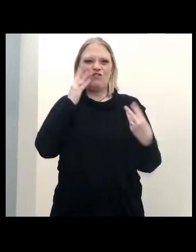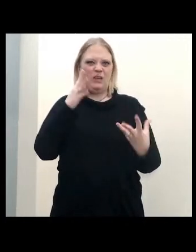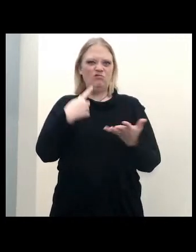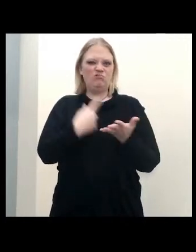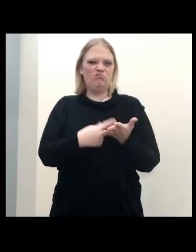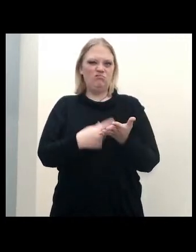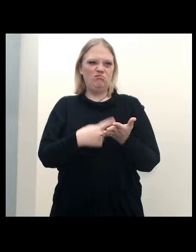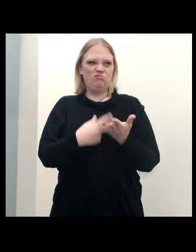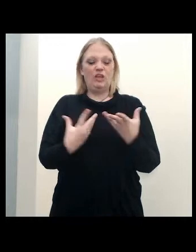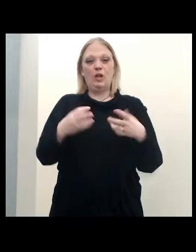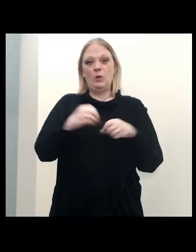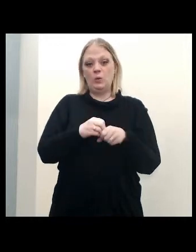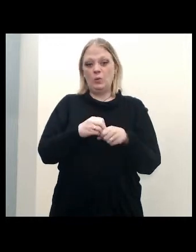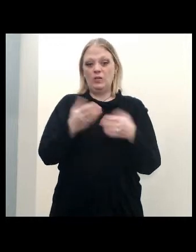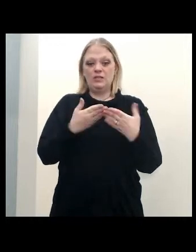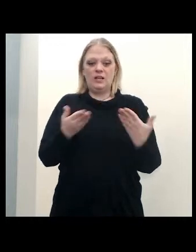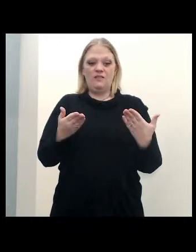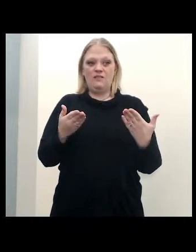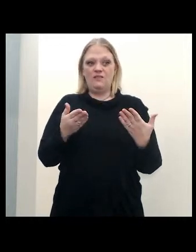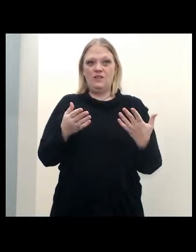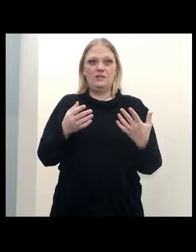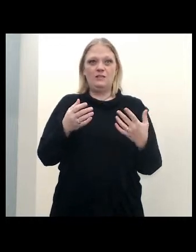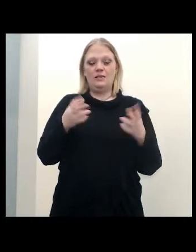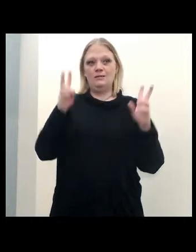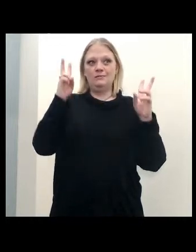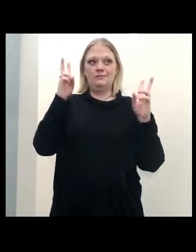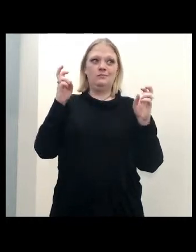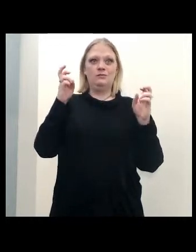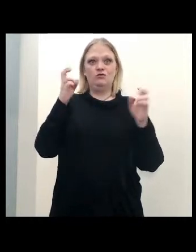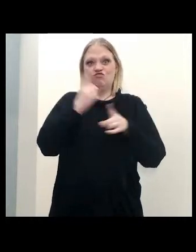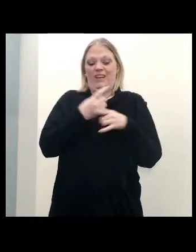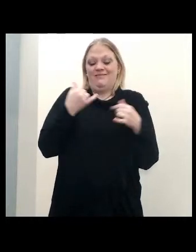through, including some stuff that's basically hot off the press.